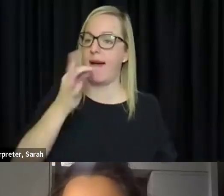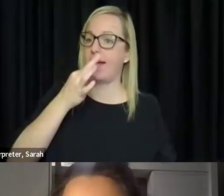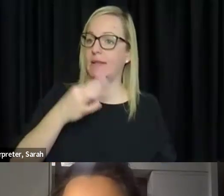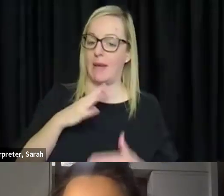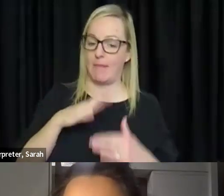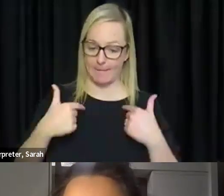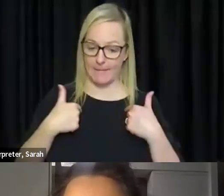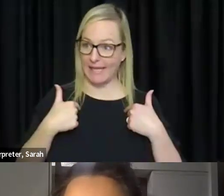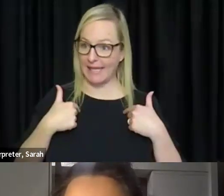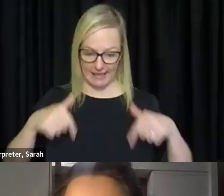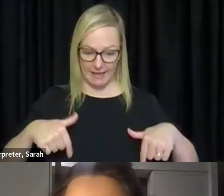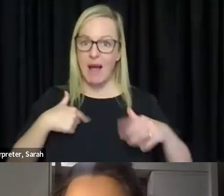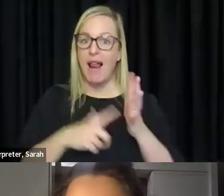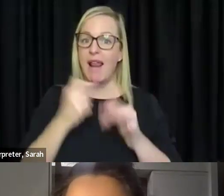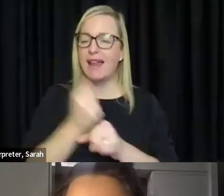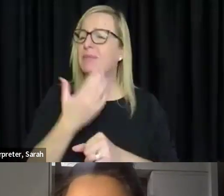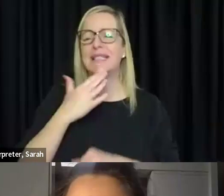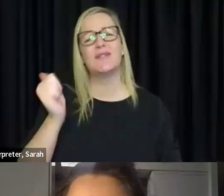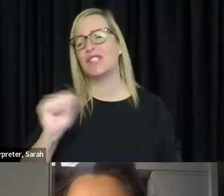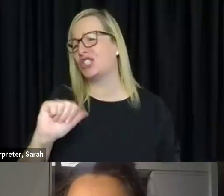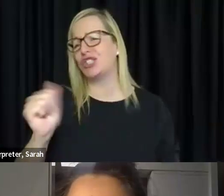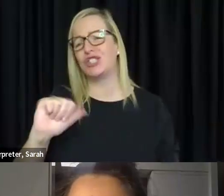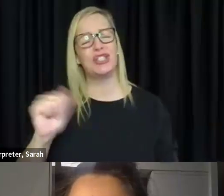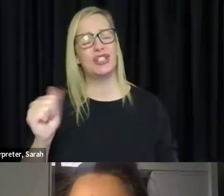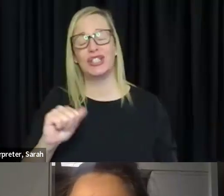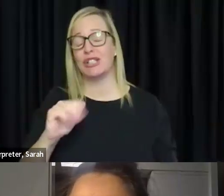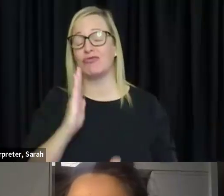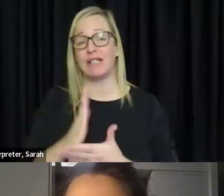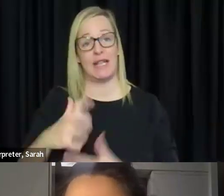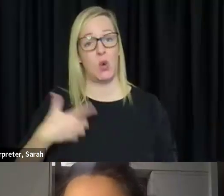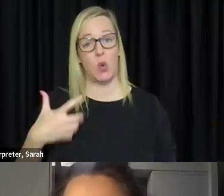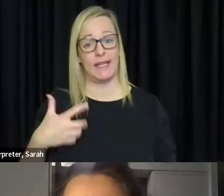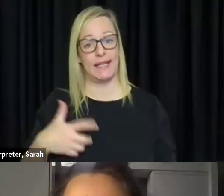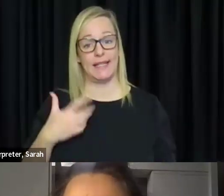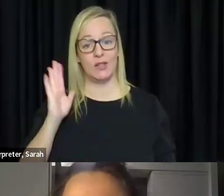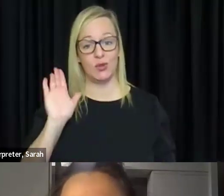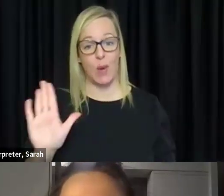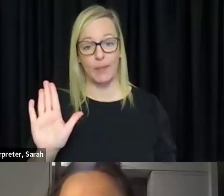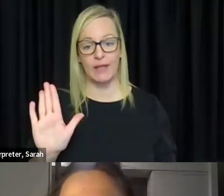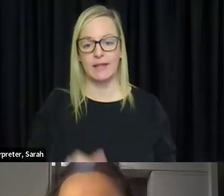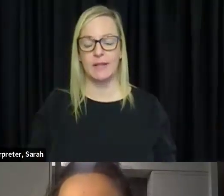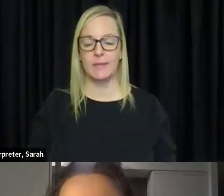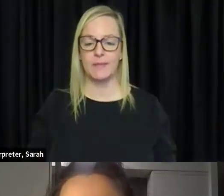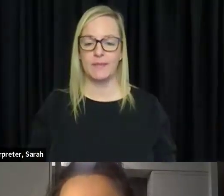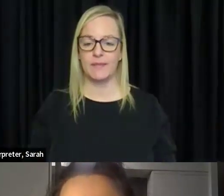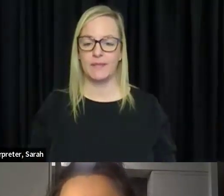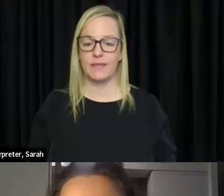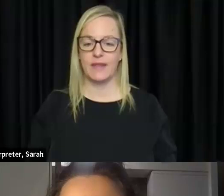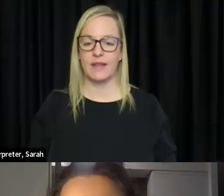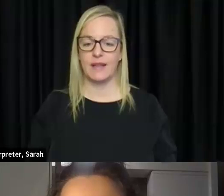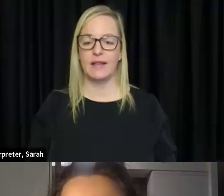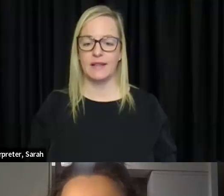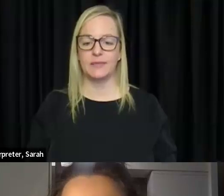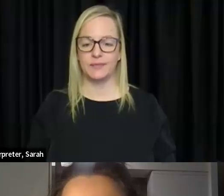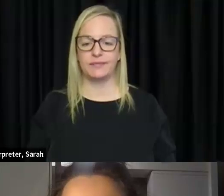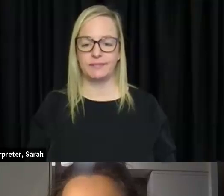with me, you can stop acting like that because it's really, really annoying. And how can people sleep with that? Yeah, and I